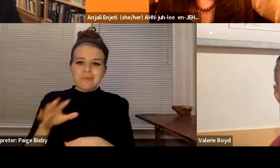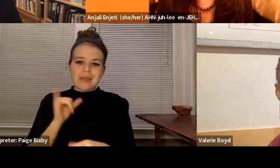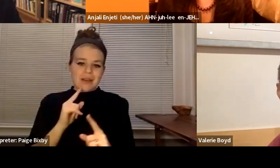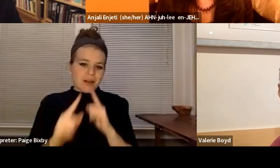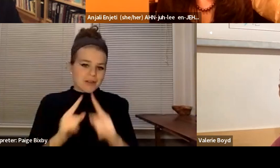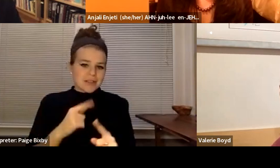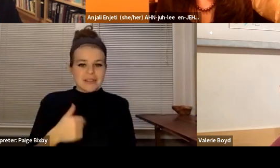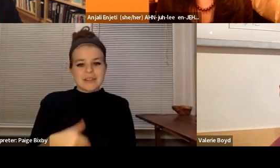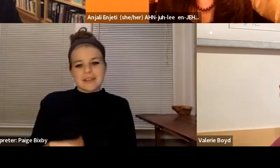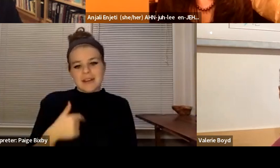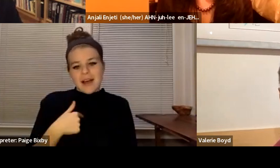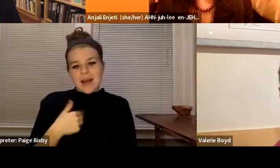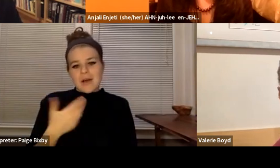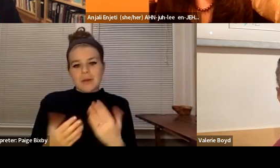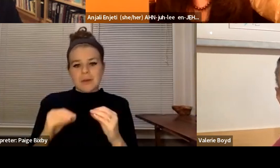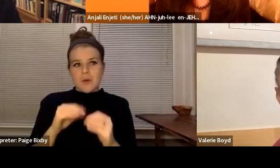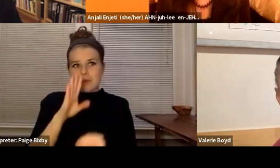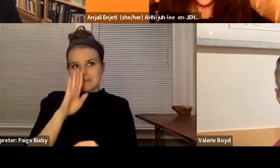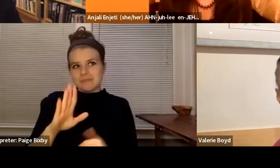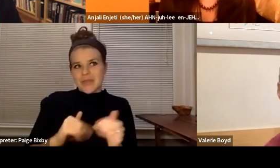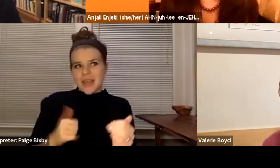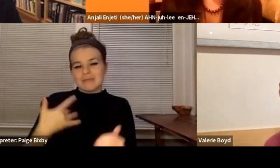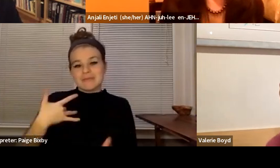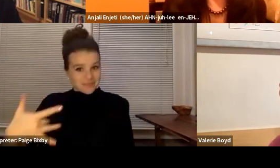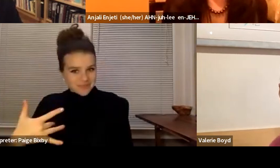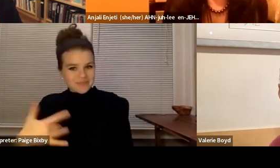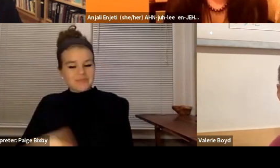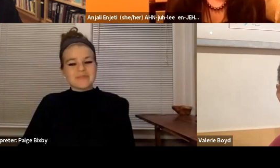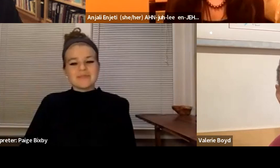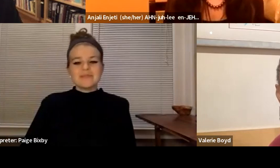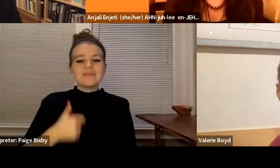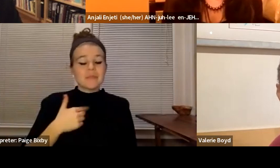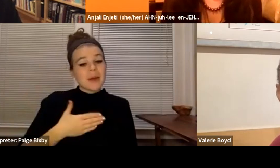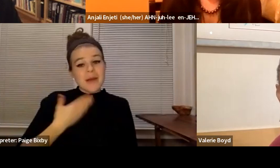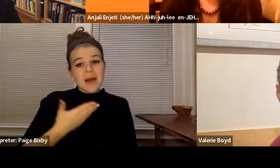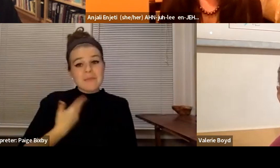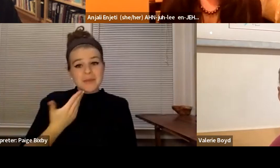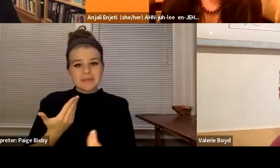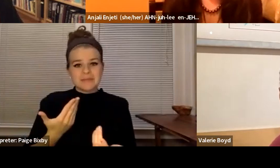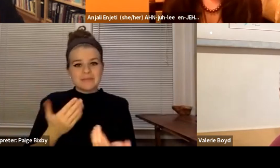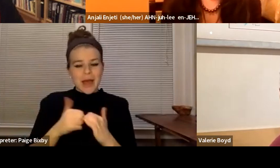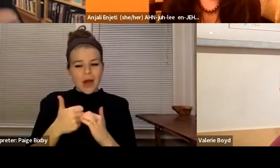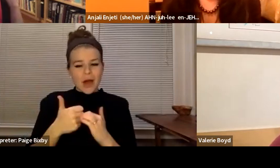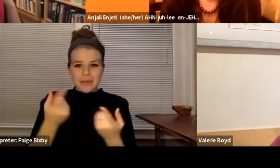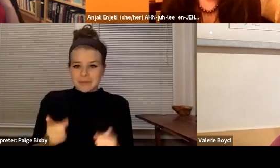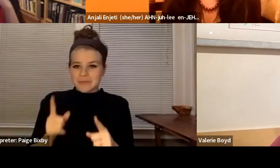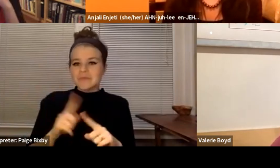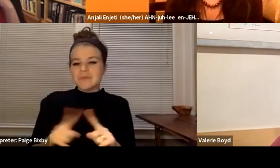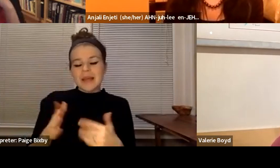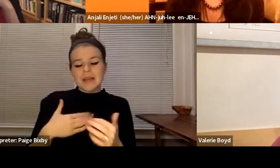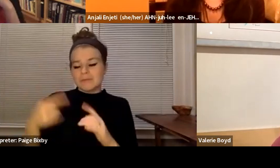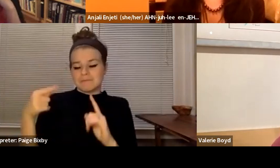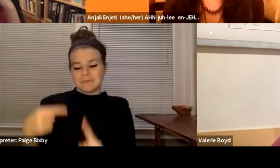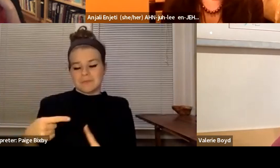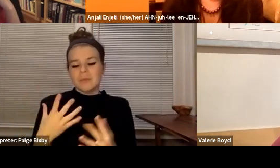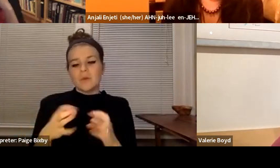was maybe more blunt than I might have been normally, and I'm happy that it came out that way. But I just want to say